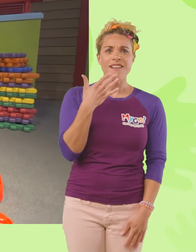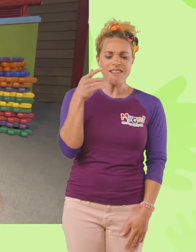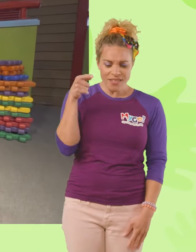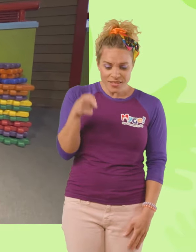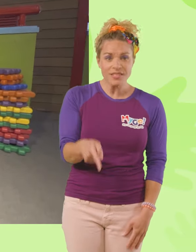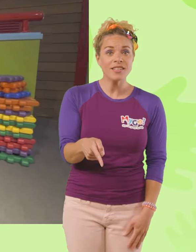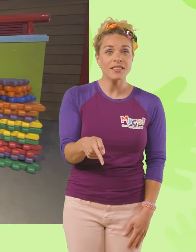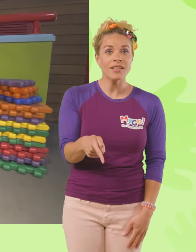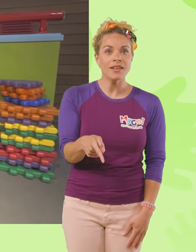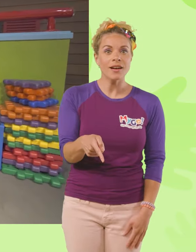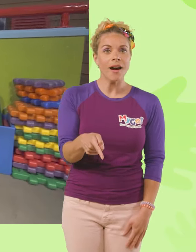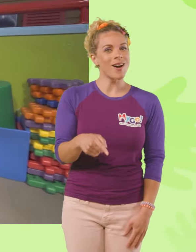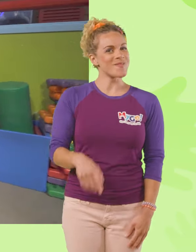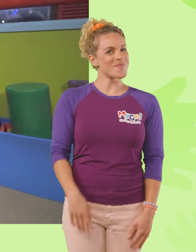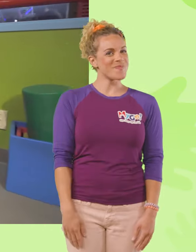this?